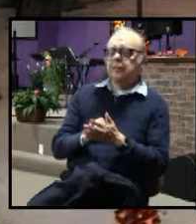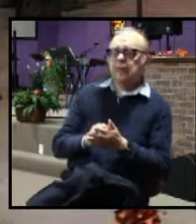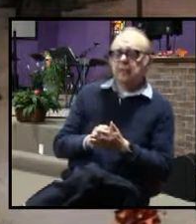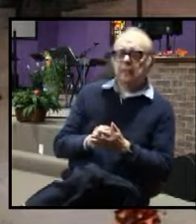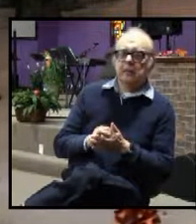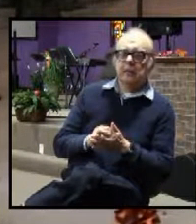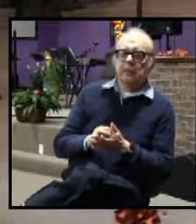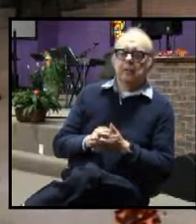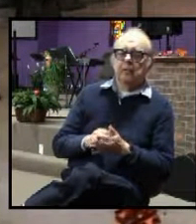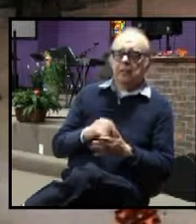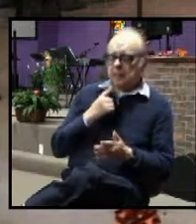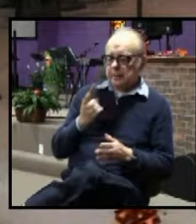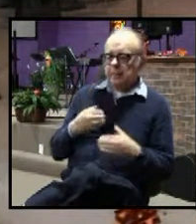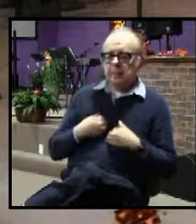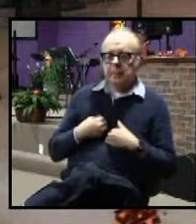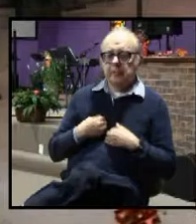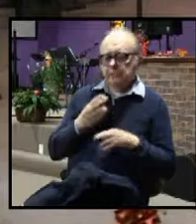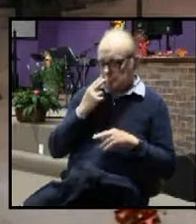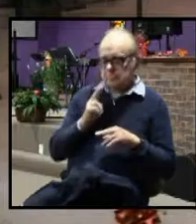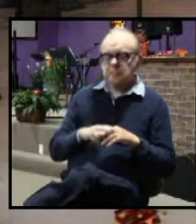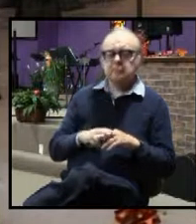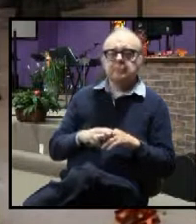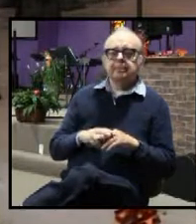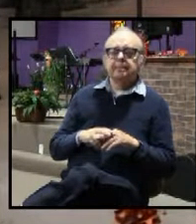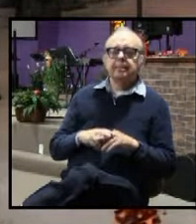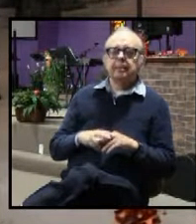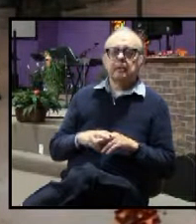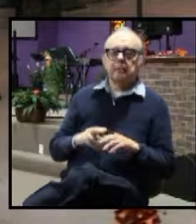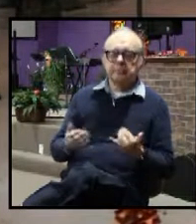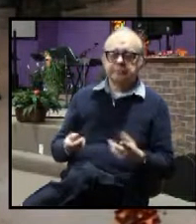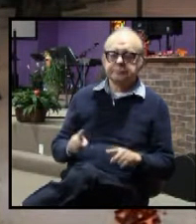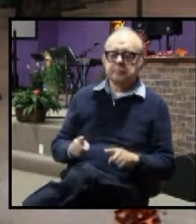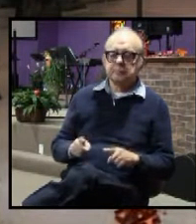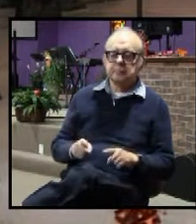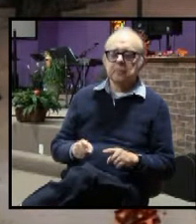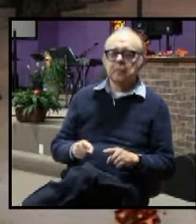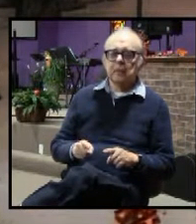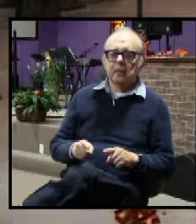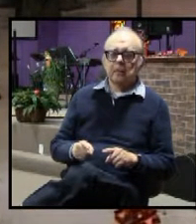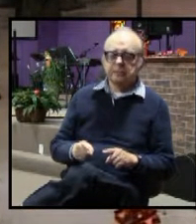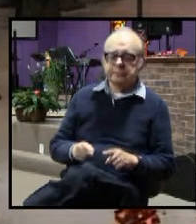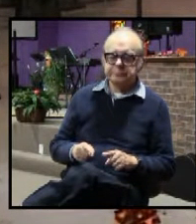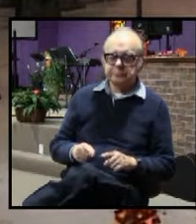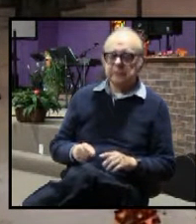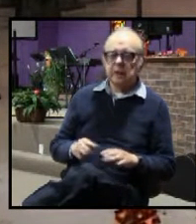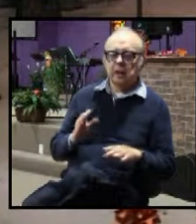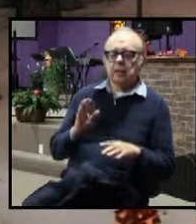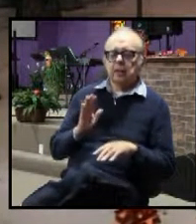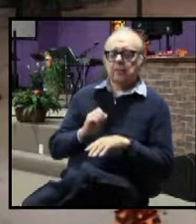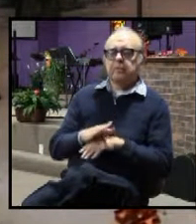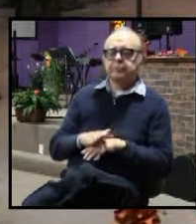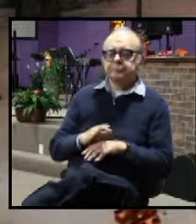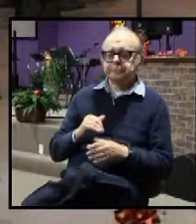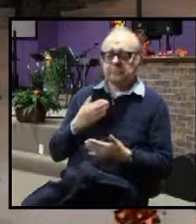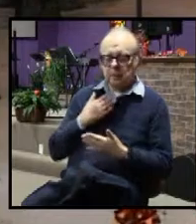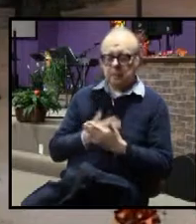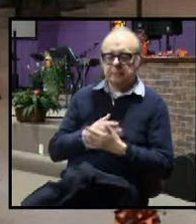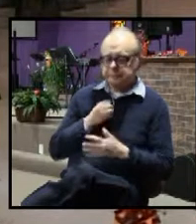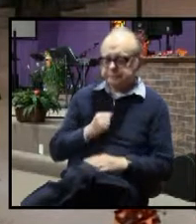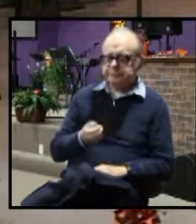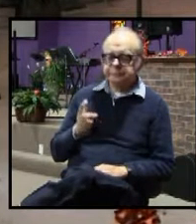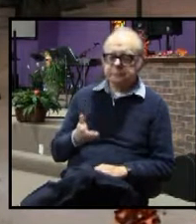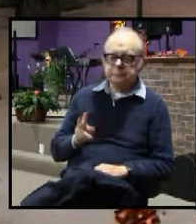I wouldn't have told you that. I would have just told you I was having fun and maybe one day I'd stop. That is what I convinced myself of. But when my